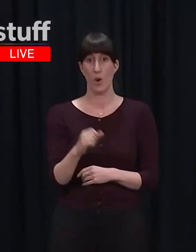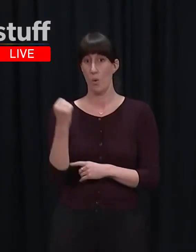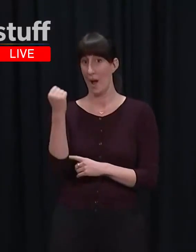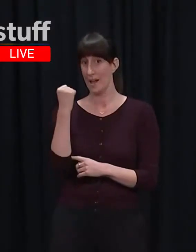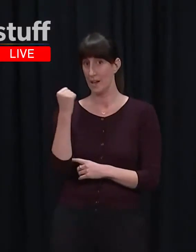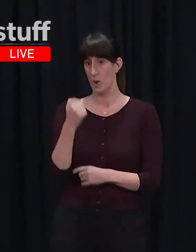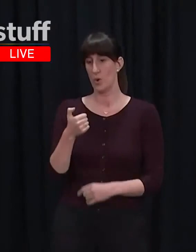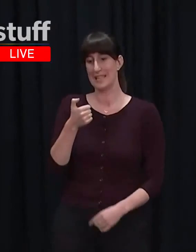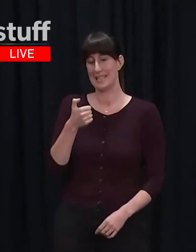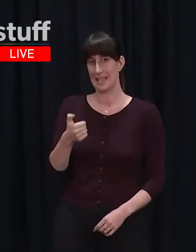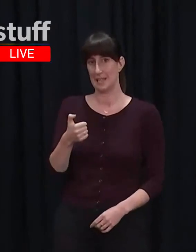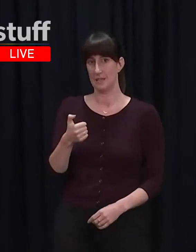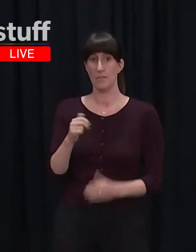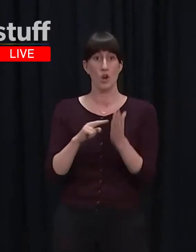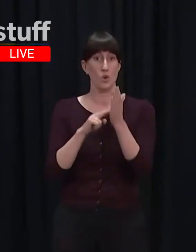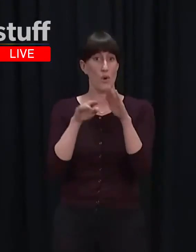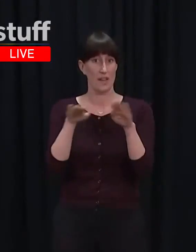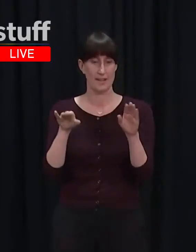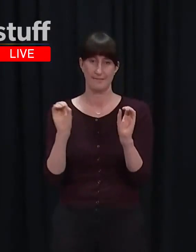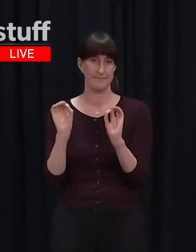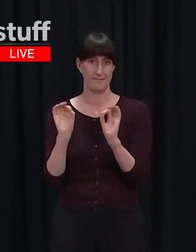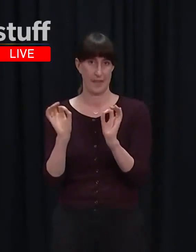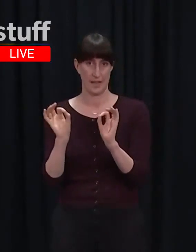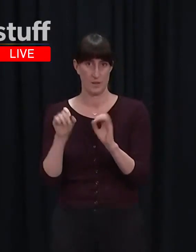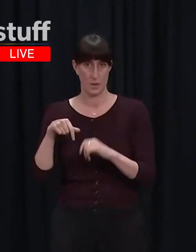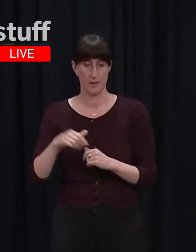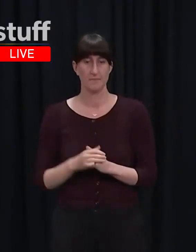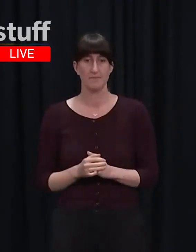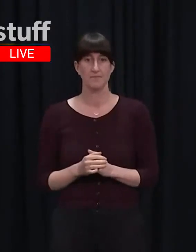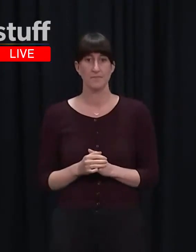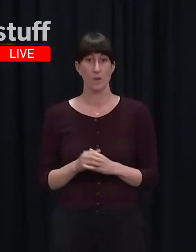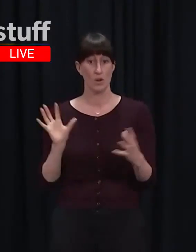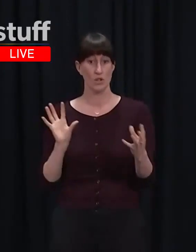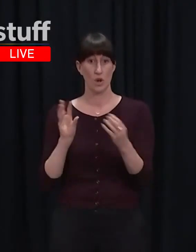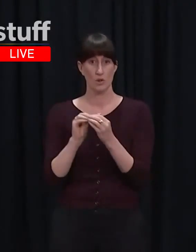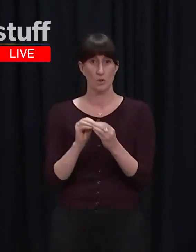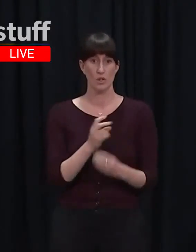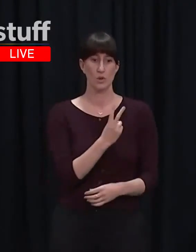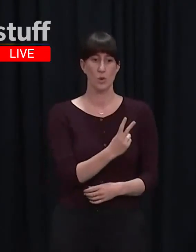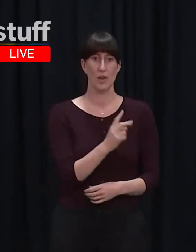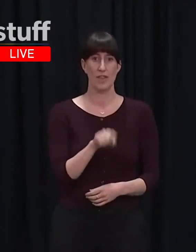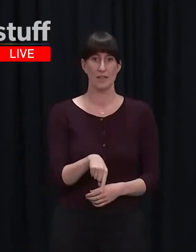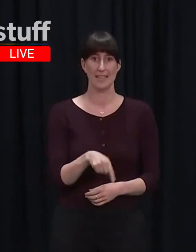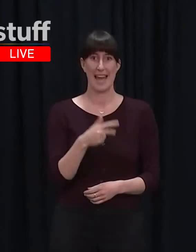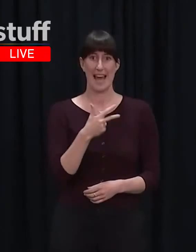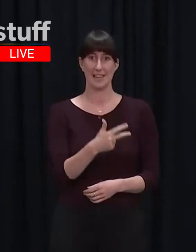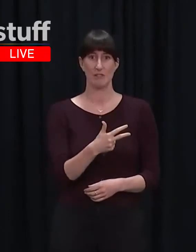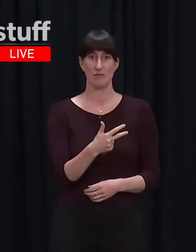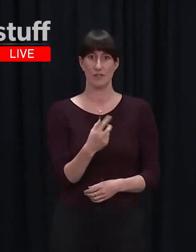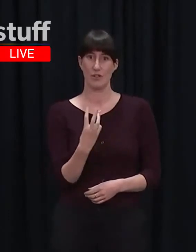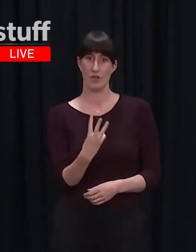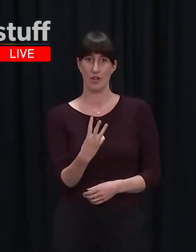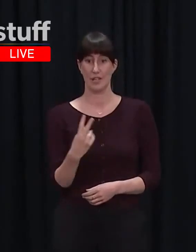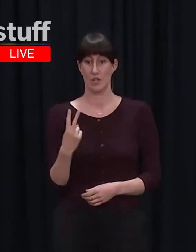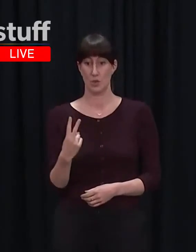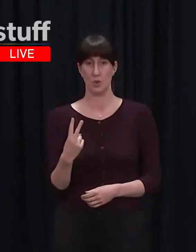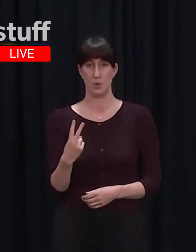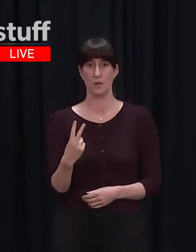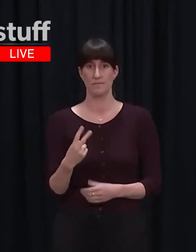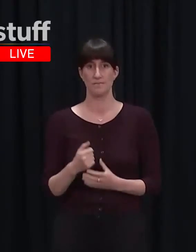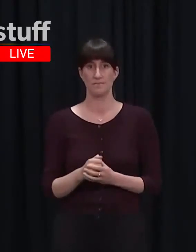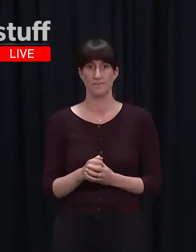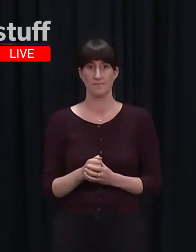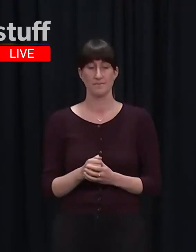the Waikato. No cases in Northland today. Takes our total in the outbreak to 2,832, and